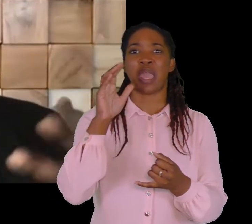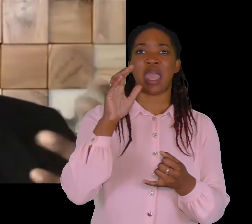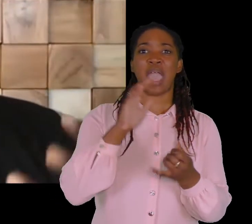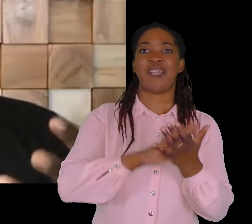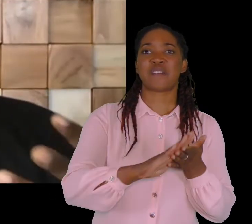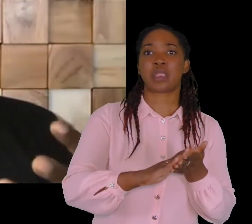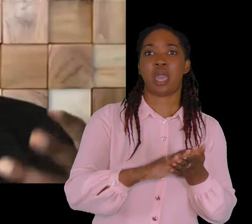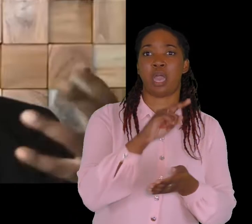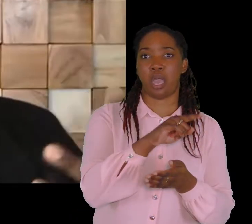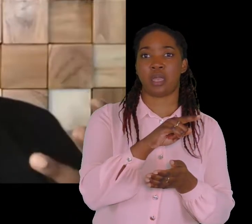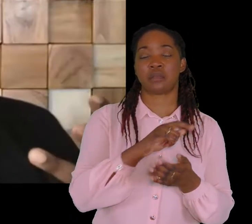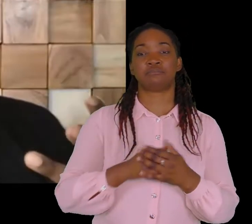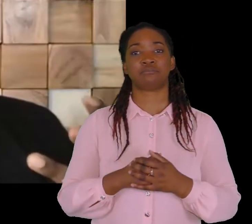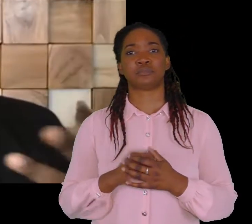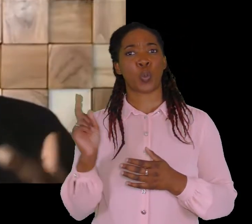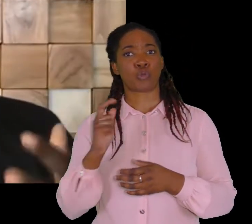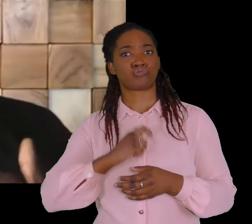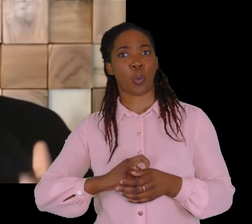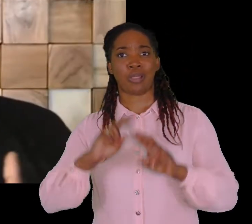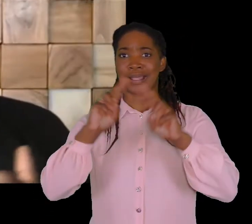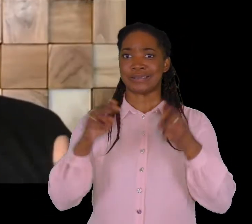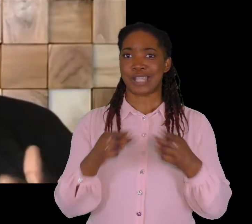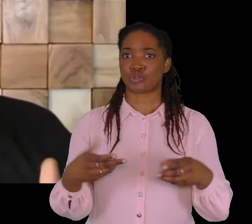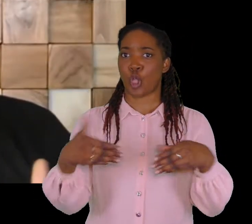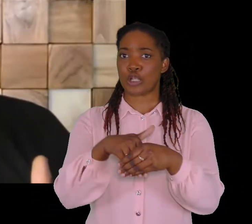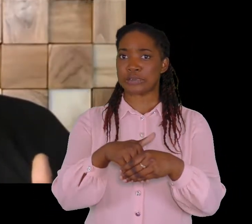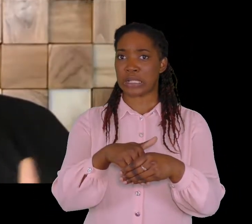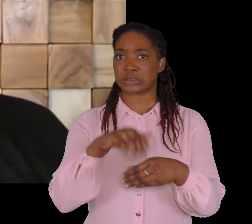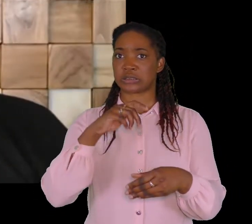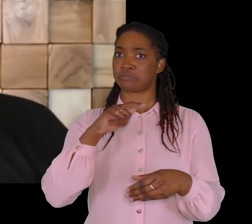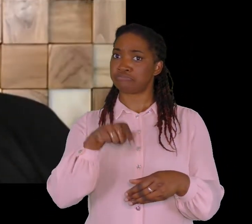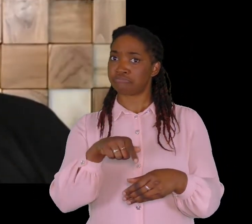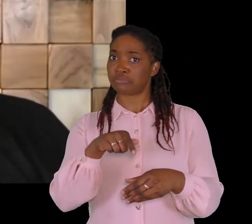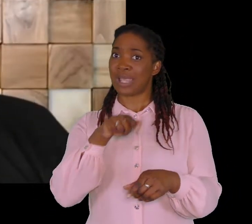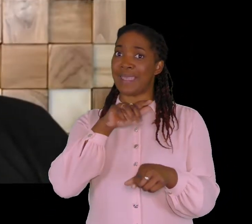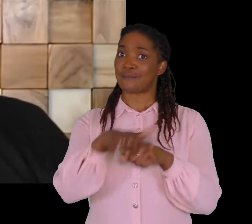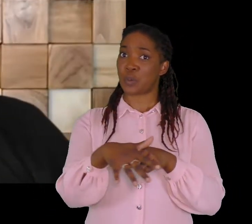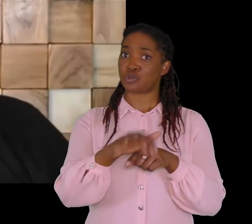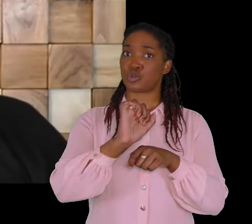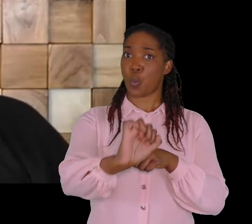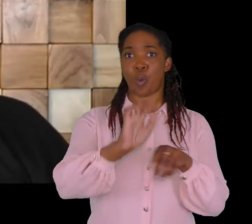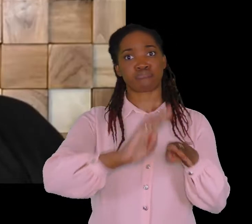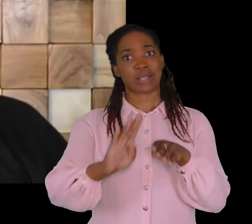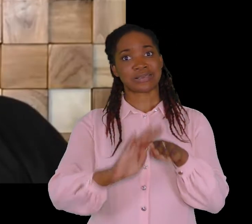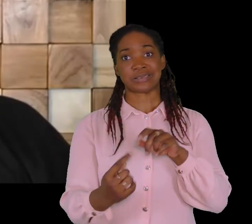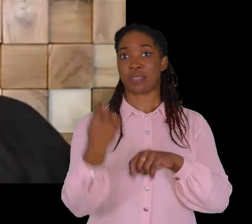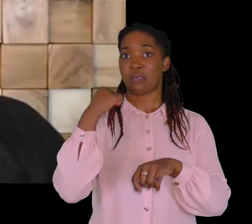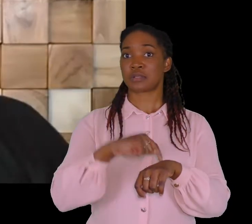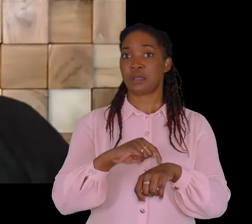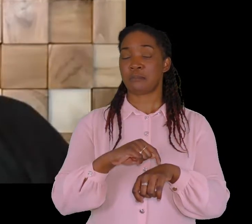international contexts play in your practices at the time? And I'd like to start with